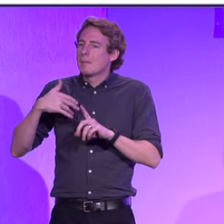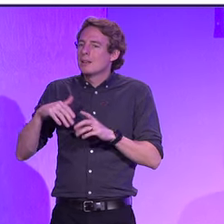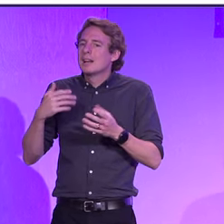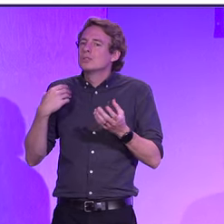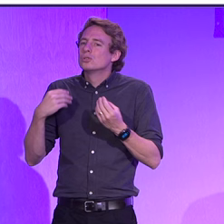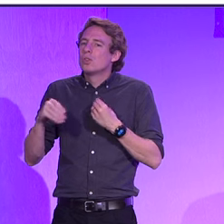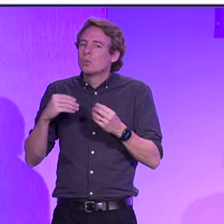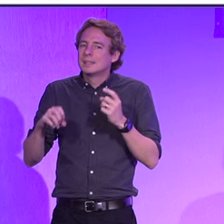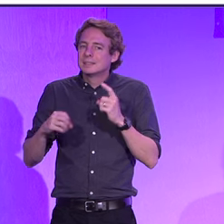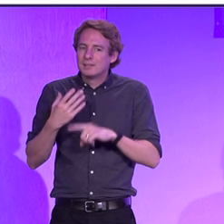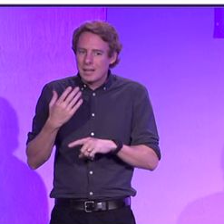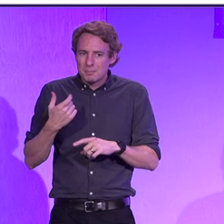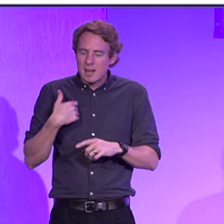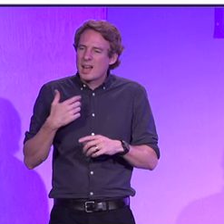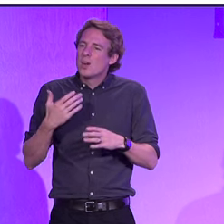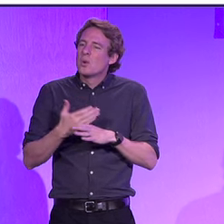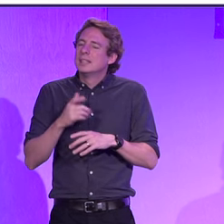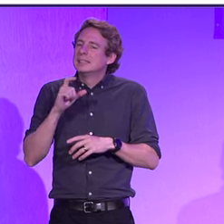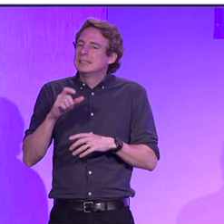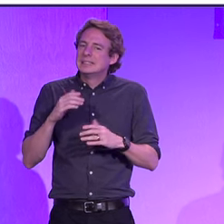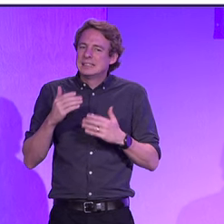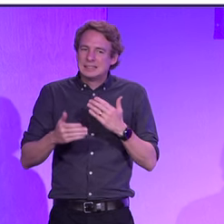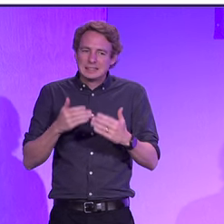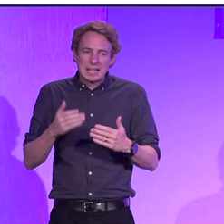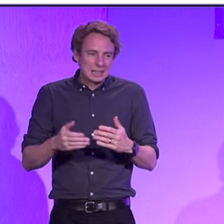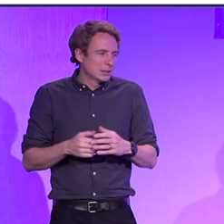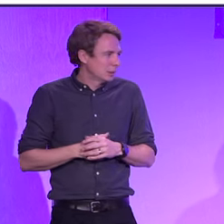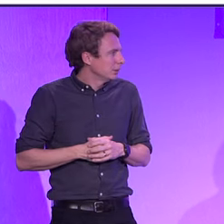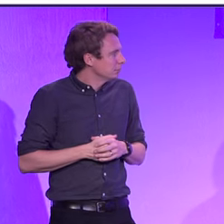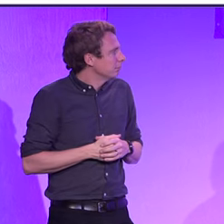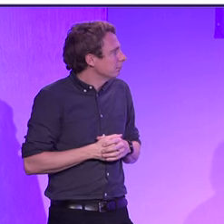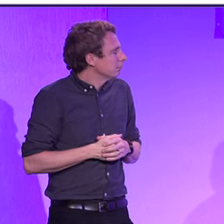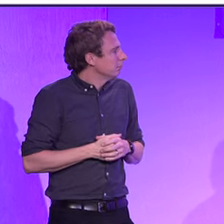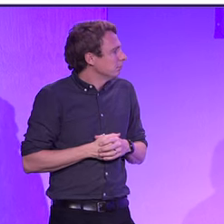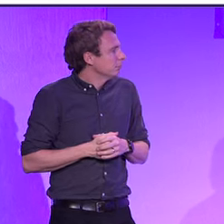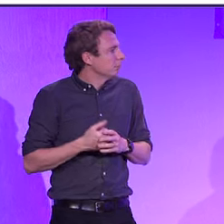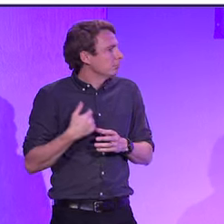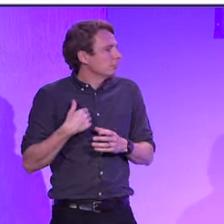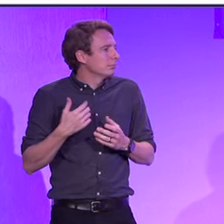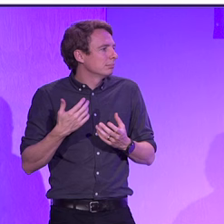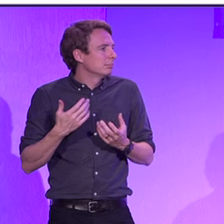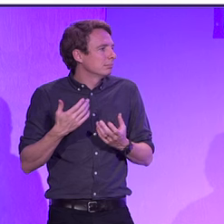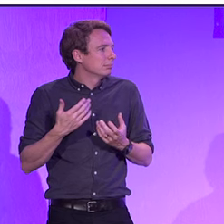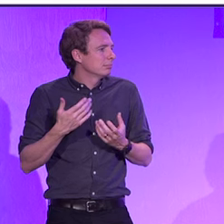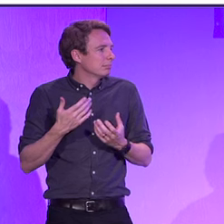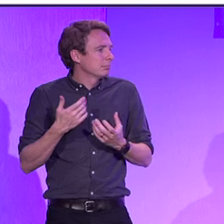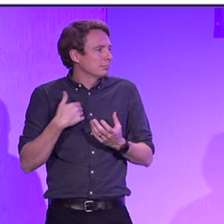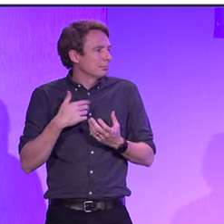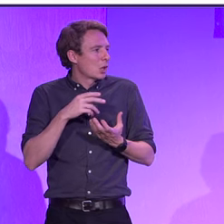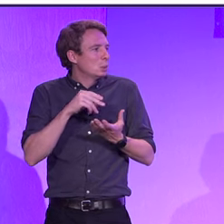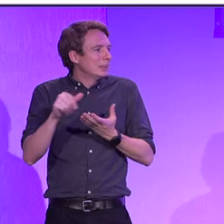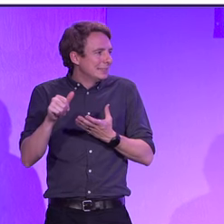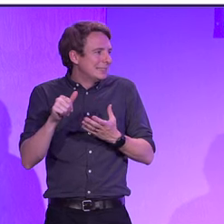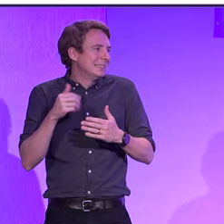software development. I've worked at seed stage startups and enterprise startups, and I'm from Nashville, Tennessee, but kind of in the process of moving